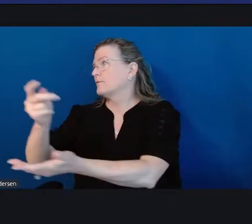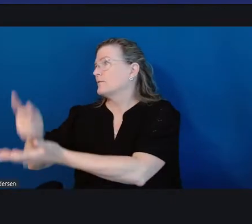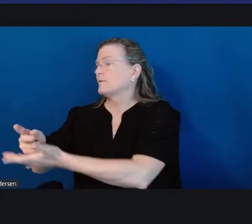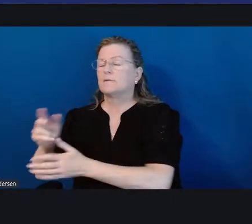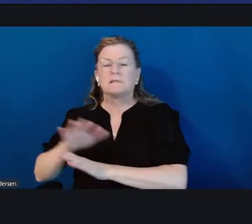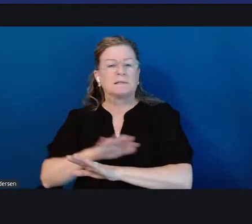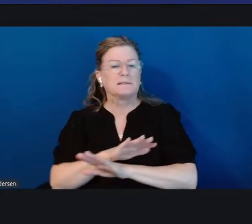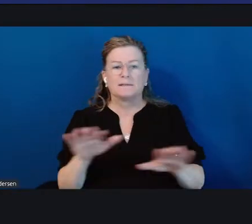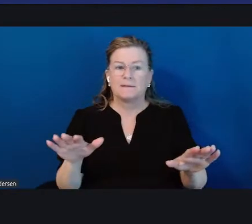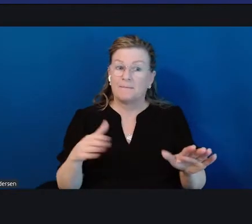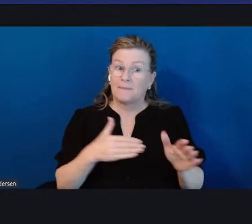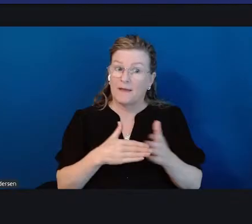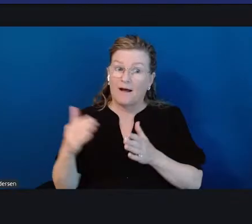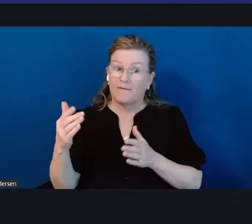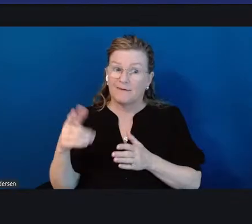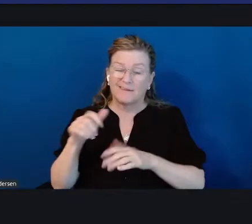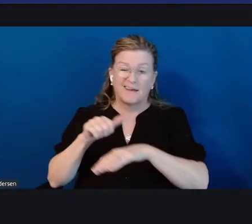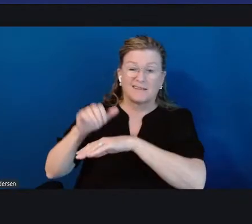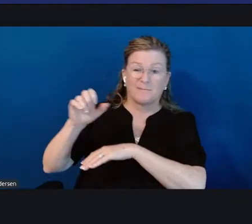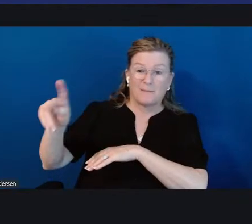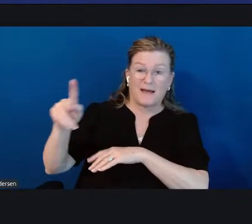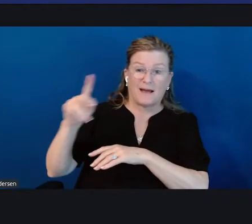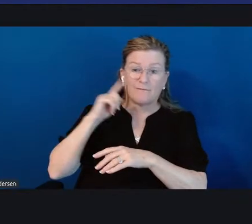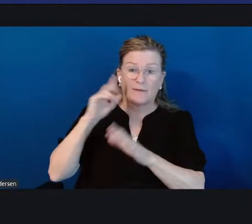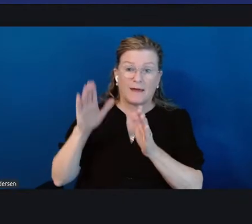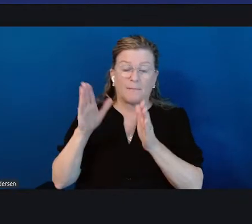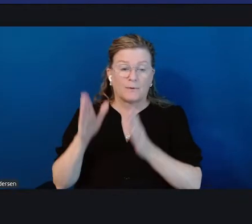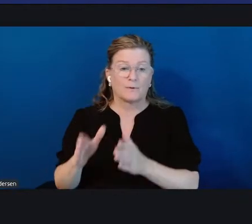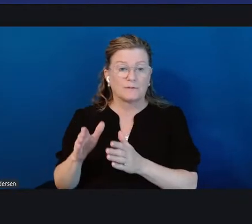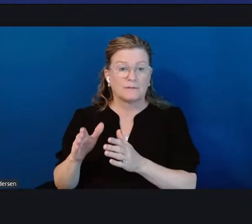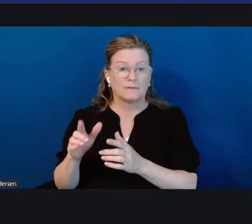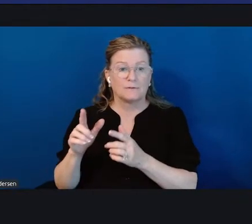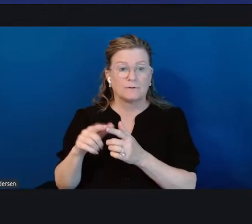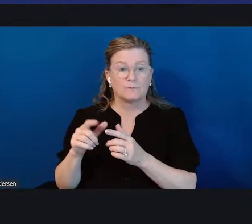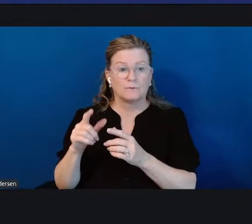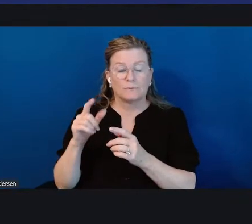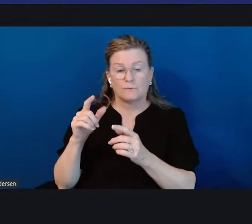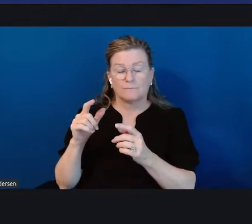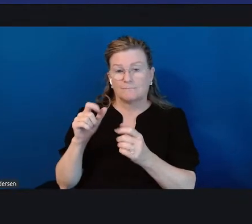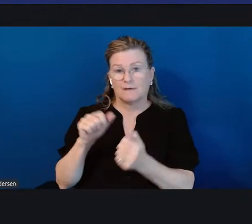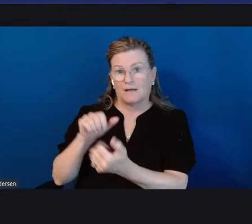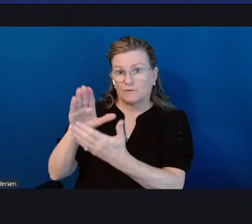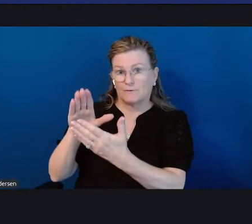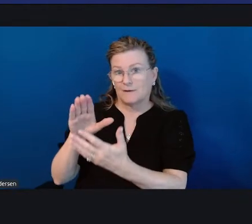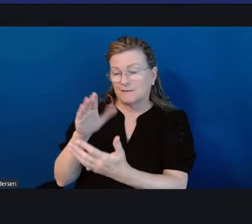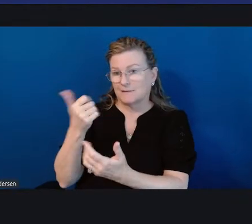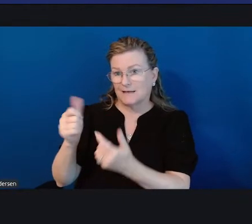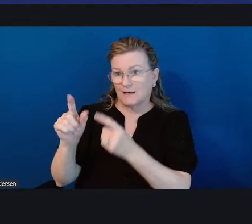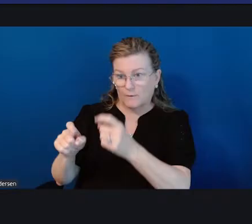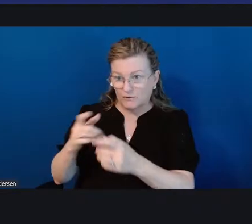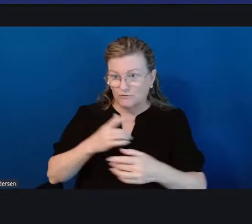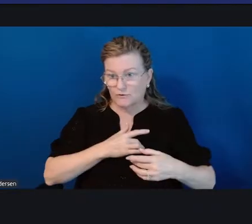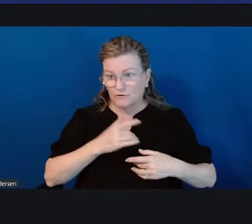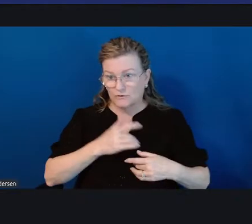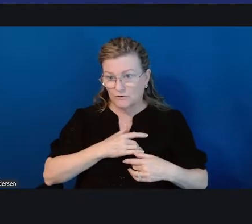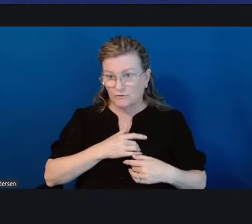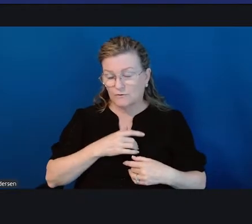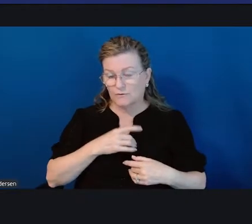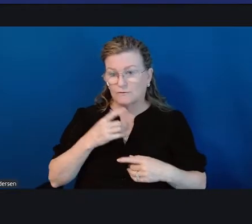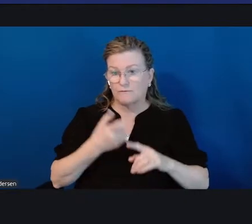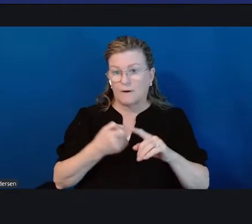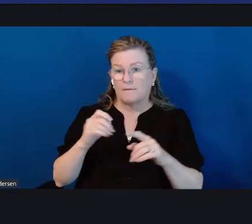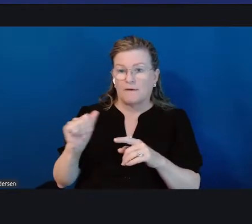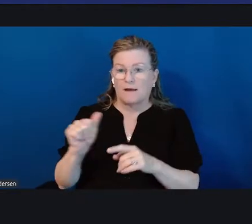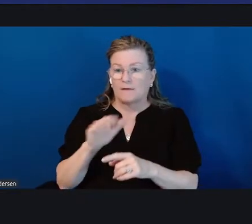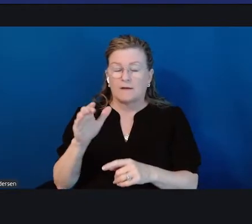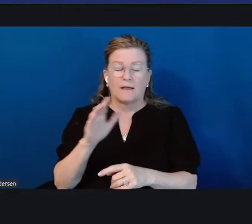it's often that they get sent back to the person who submitted them to address questions or concerns that the Advisory Council has. So they